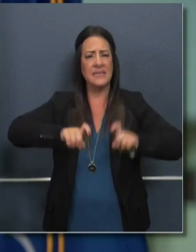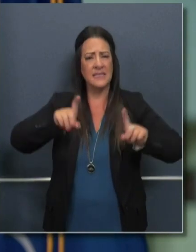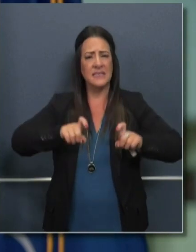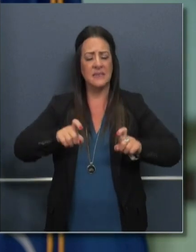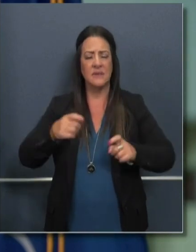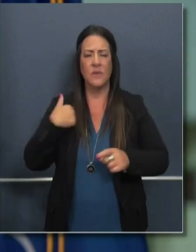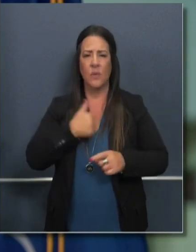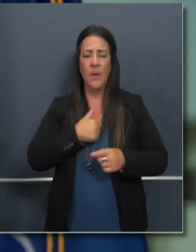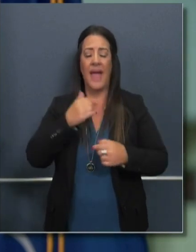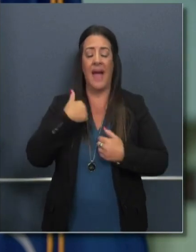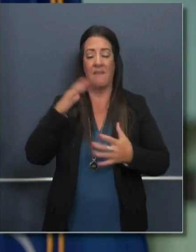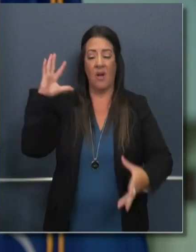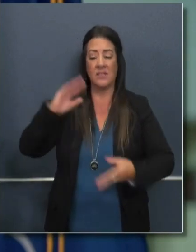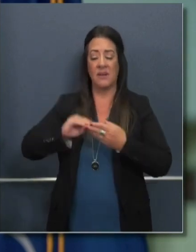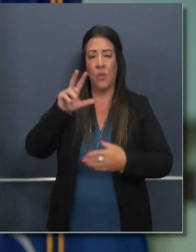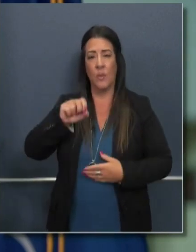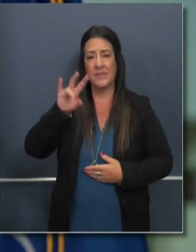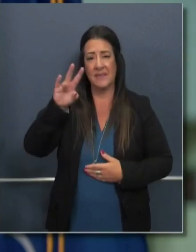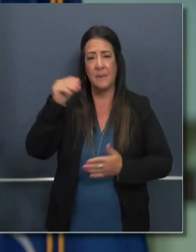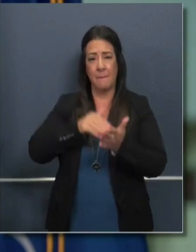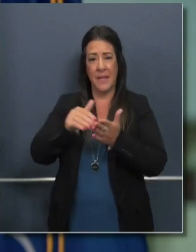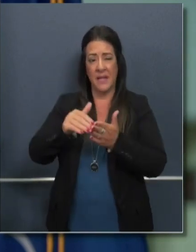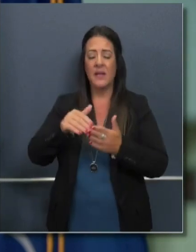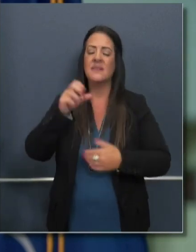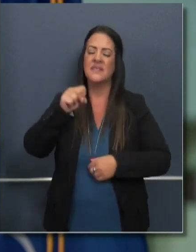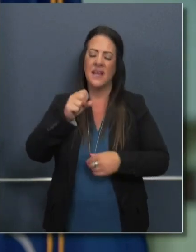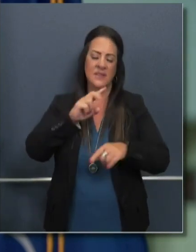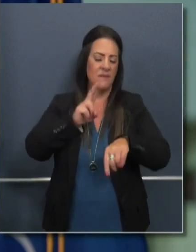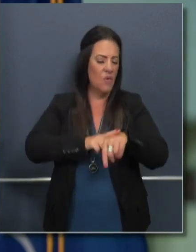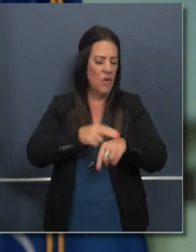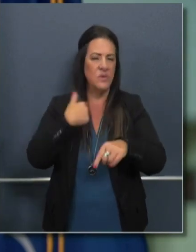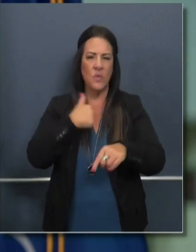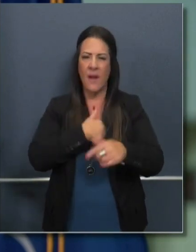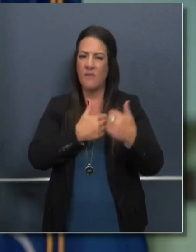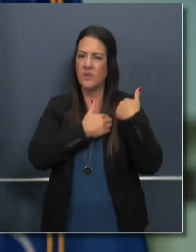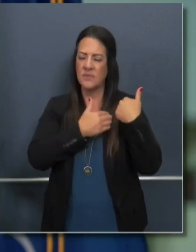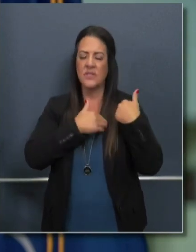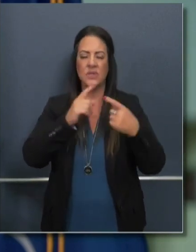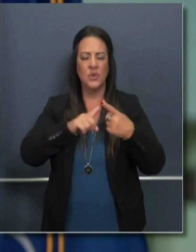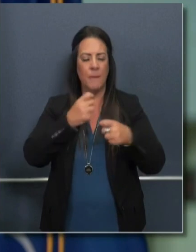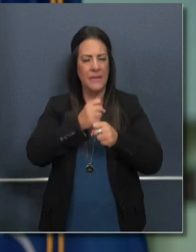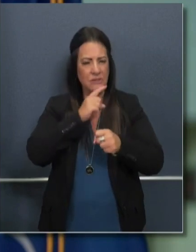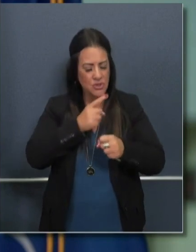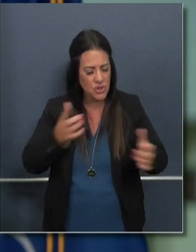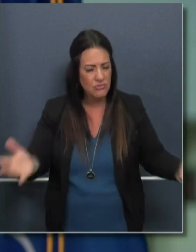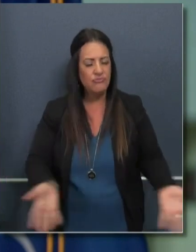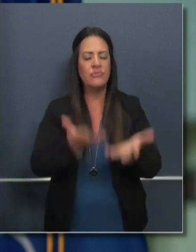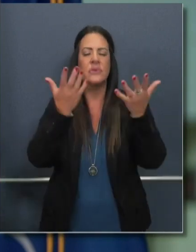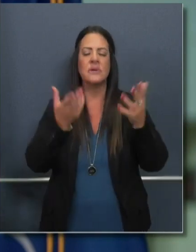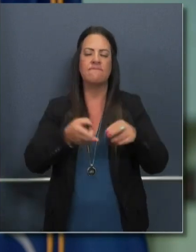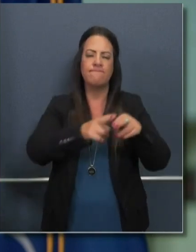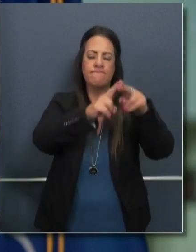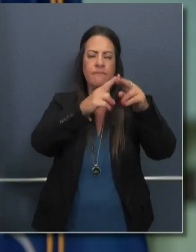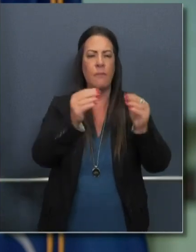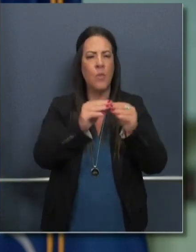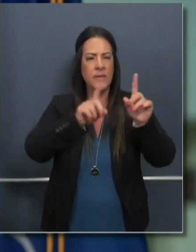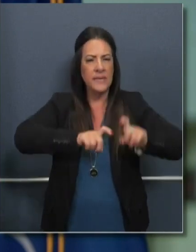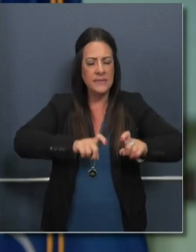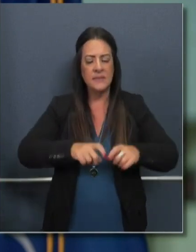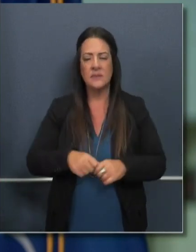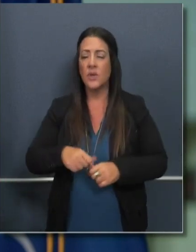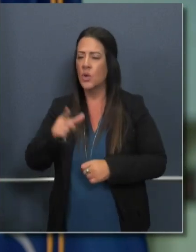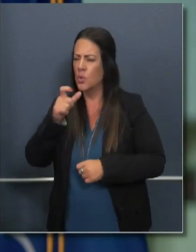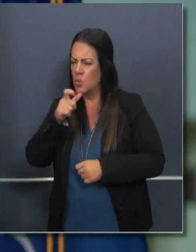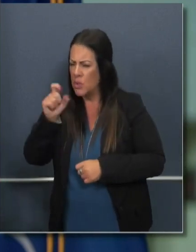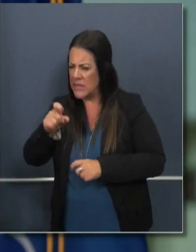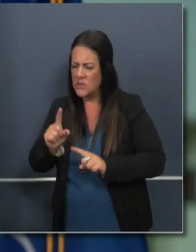We certainly have a responsibility to increase not only the total number of tests, but who we test and how we test. And what